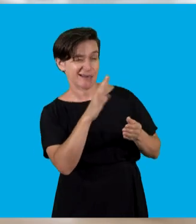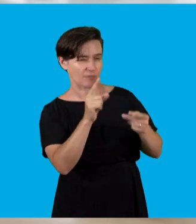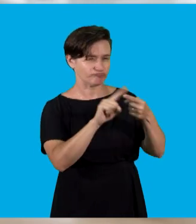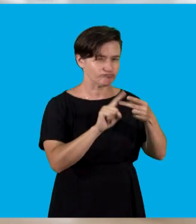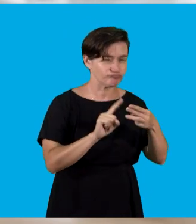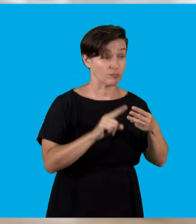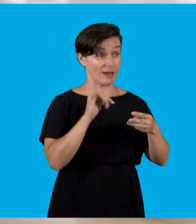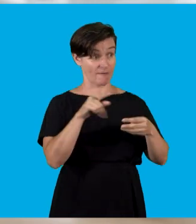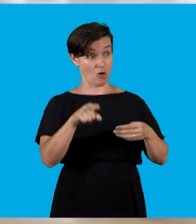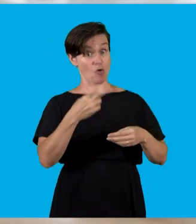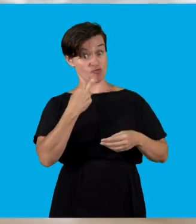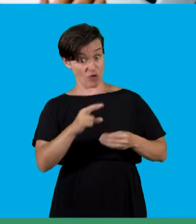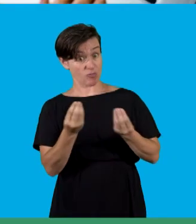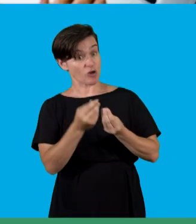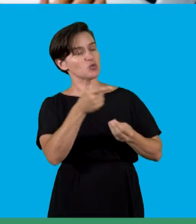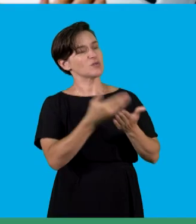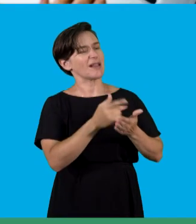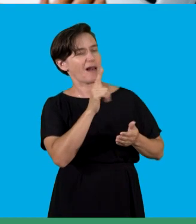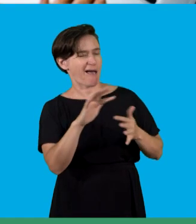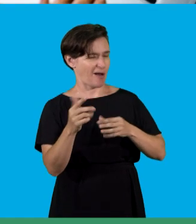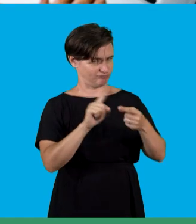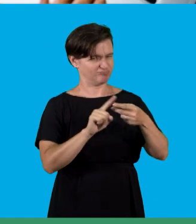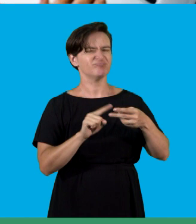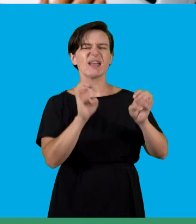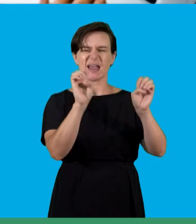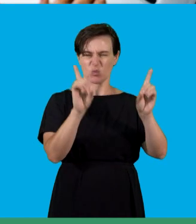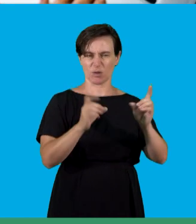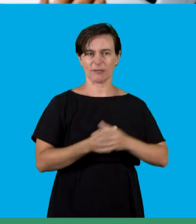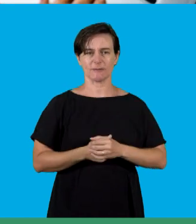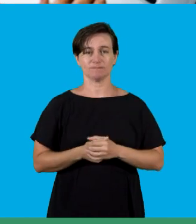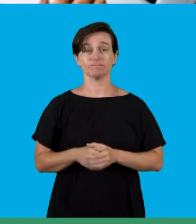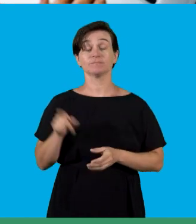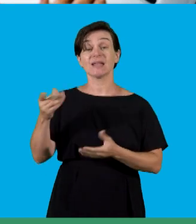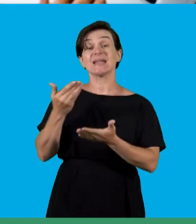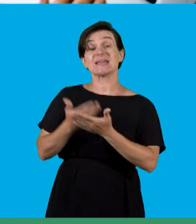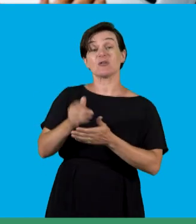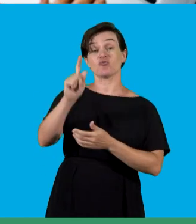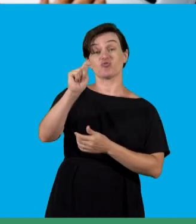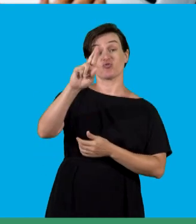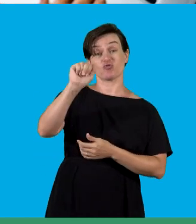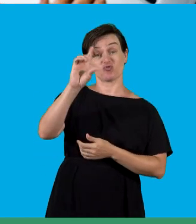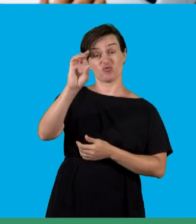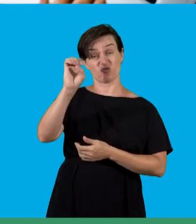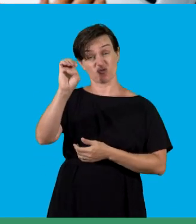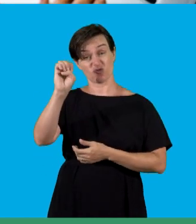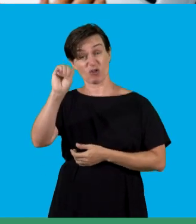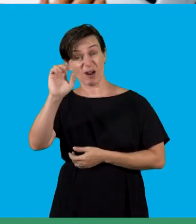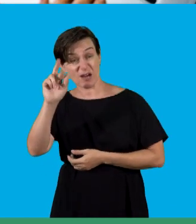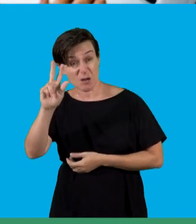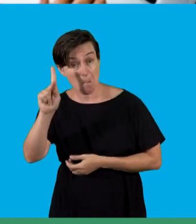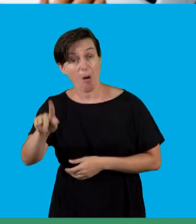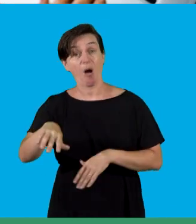of counterfeits. They should secure a patent, trademark, or copyright and